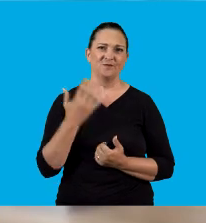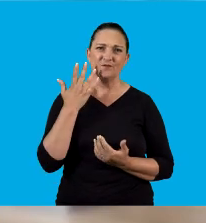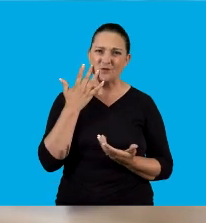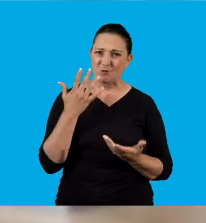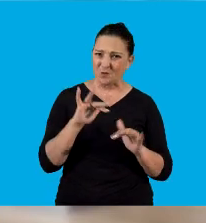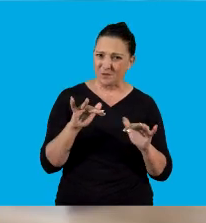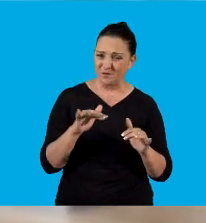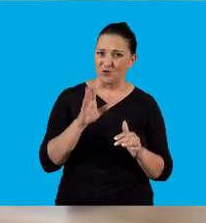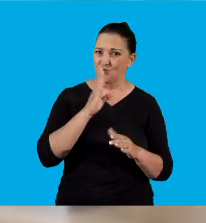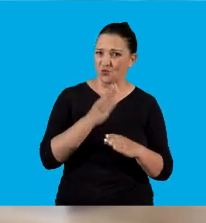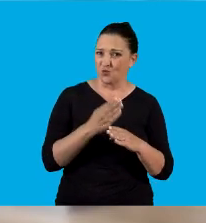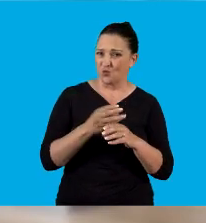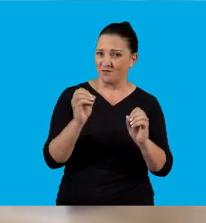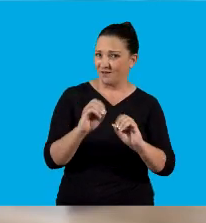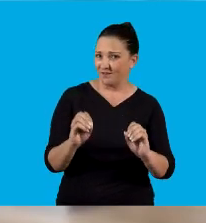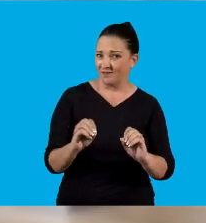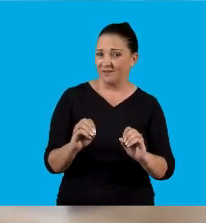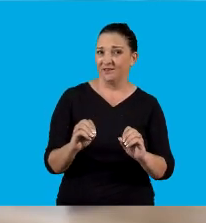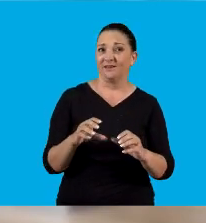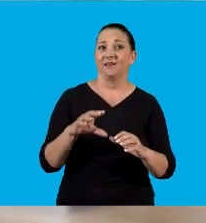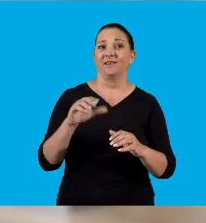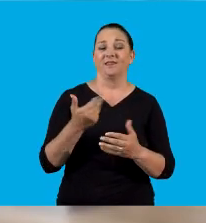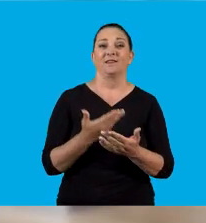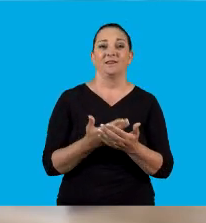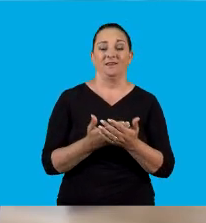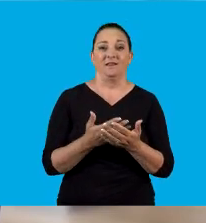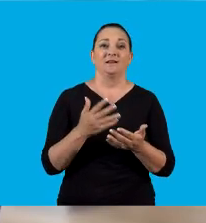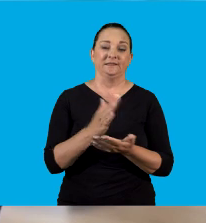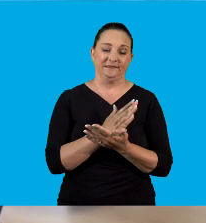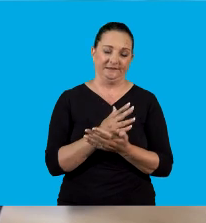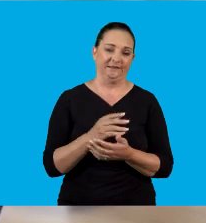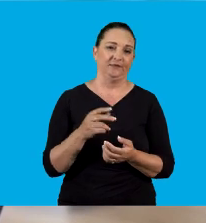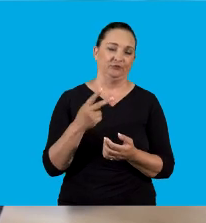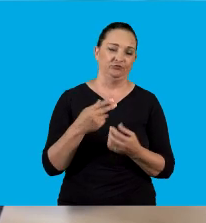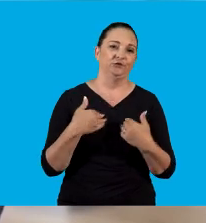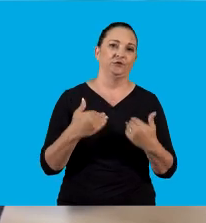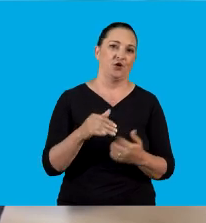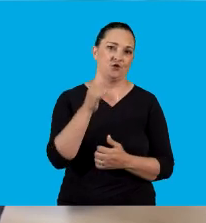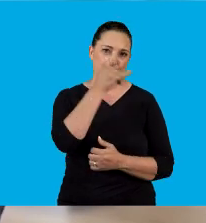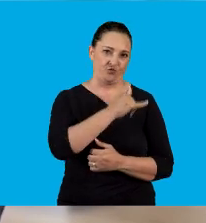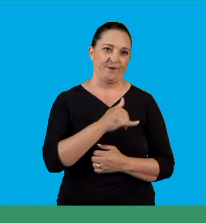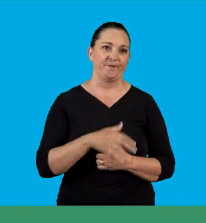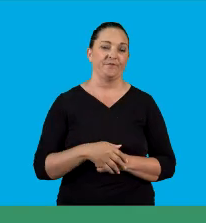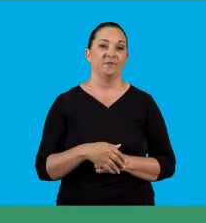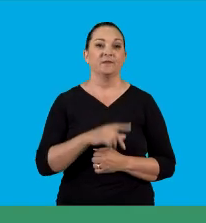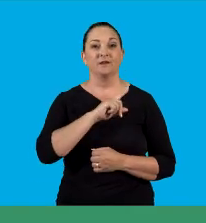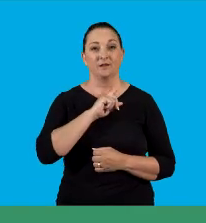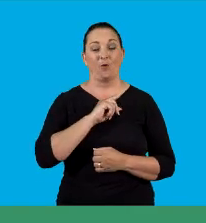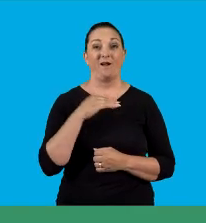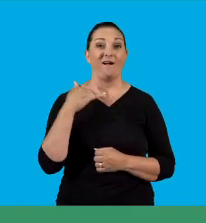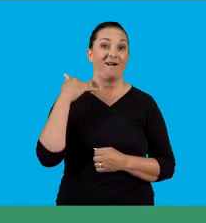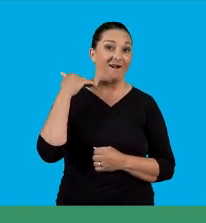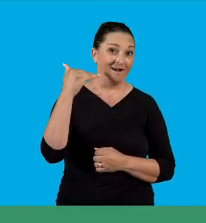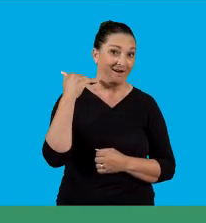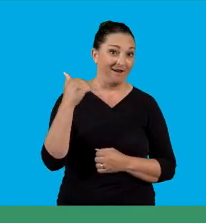to make their ends meet? Some are going to resort to crime. So crime rates are usually higher where people